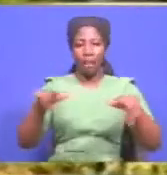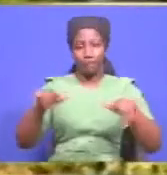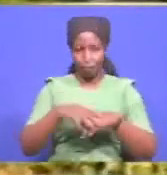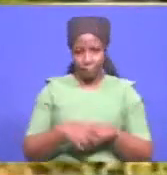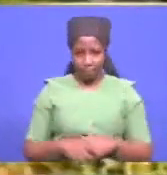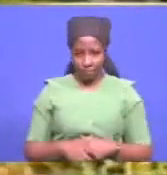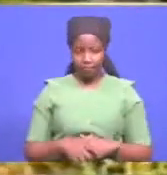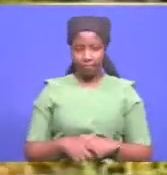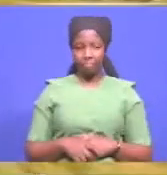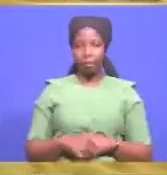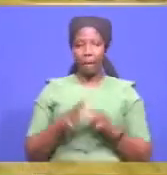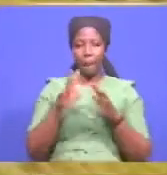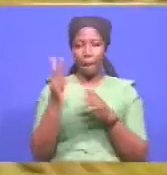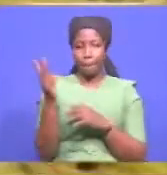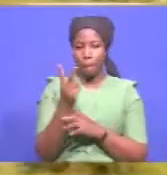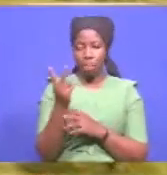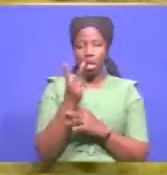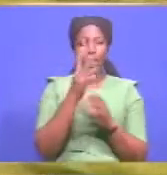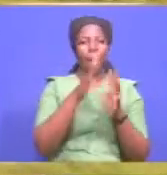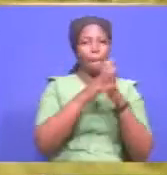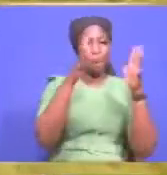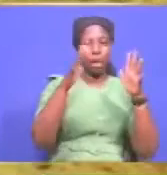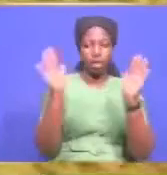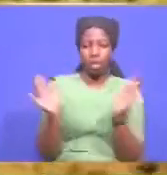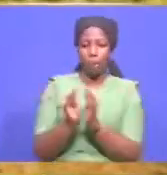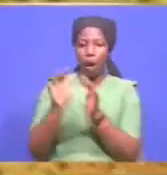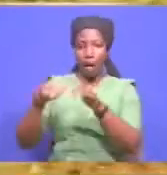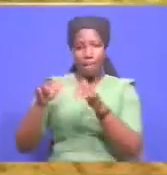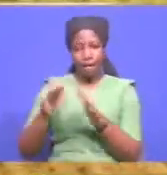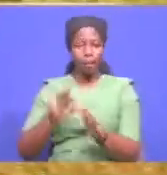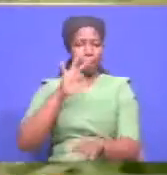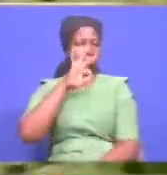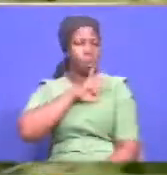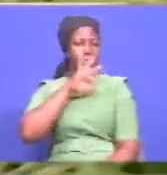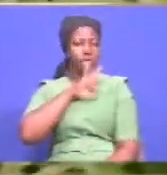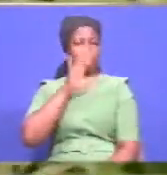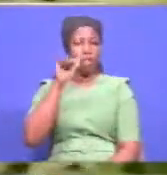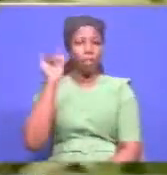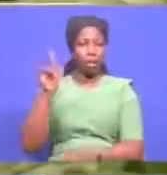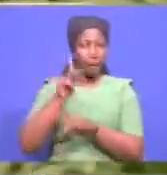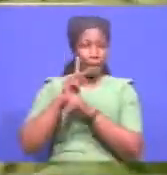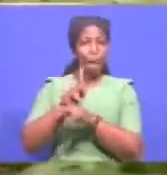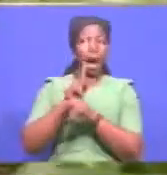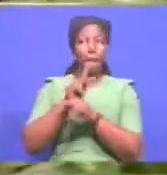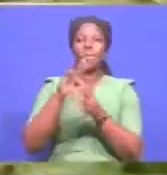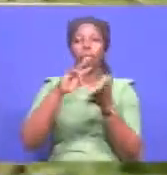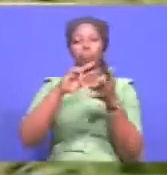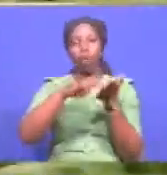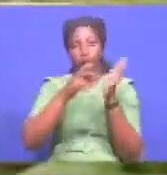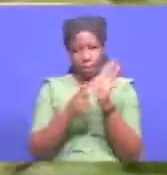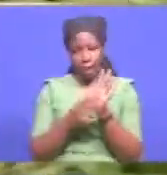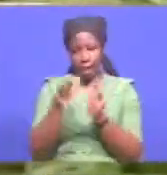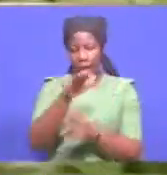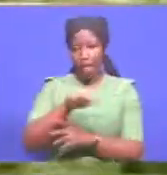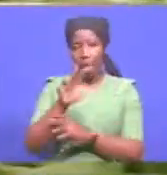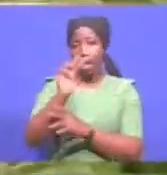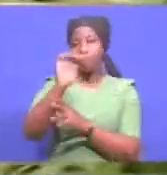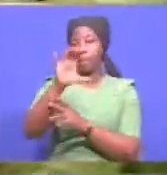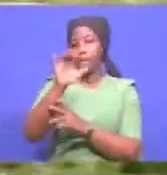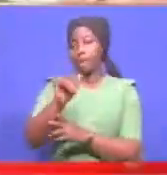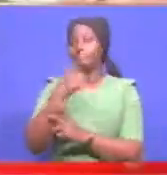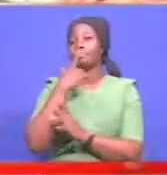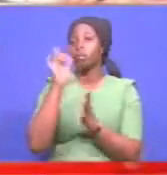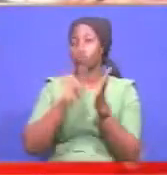Both large and small-scale farmers will benefit from the pump project. The area member of County Assembly